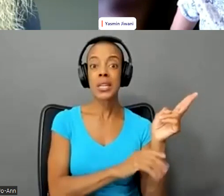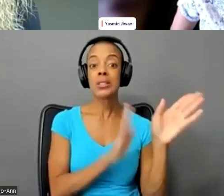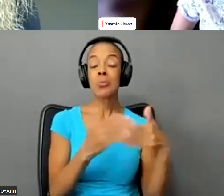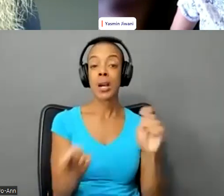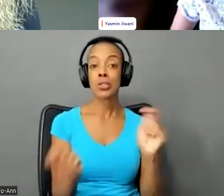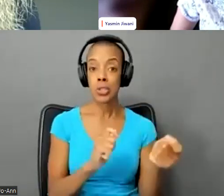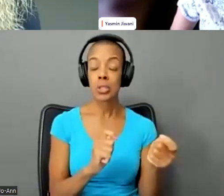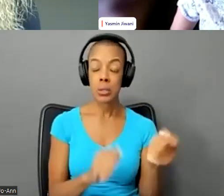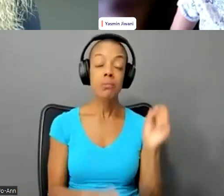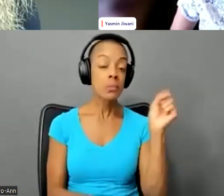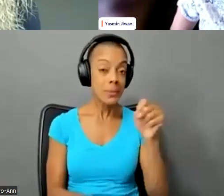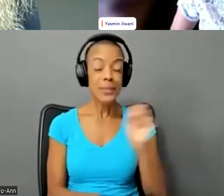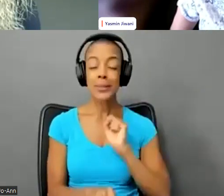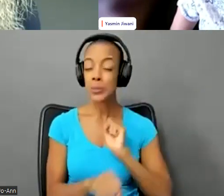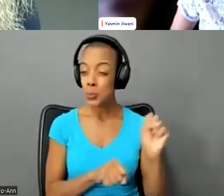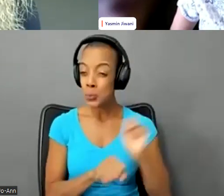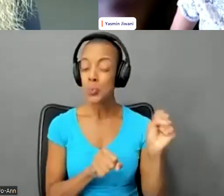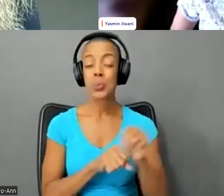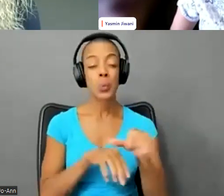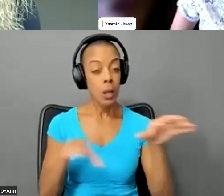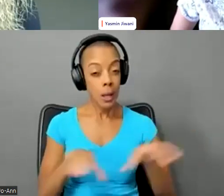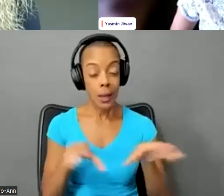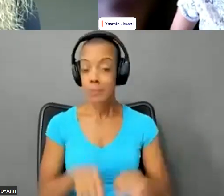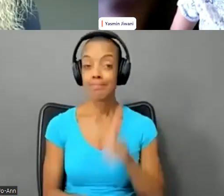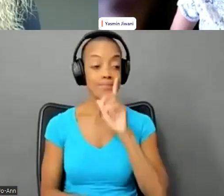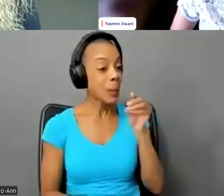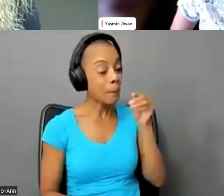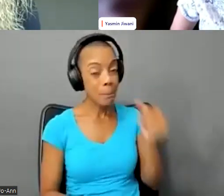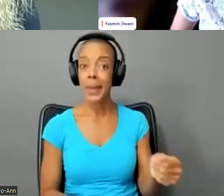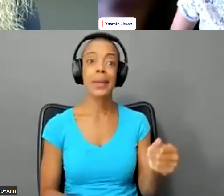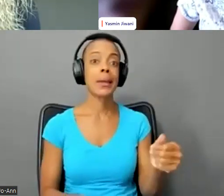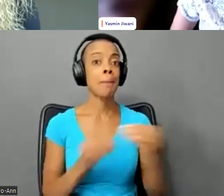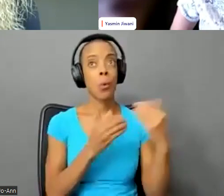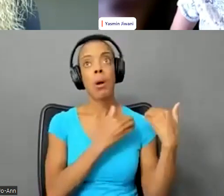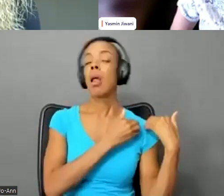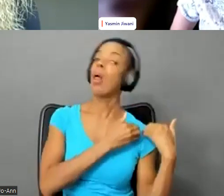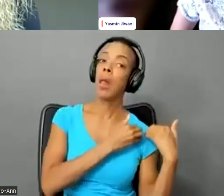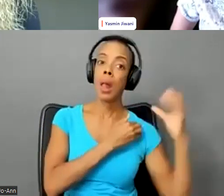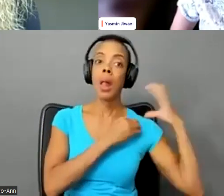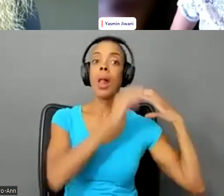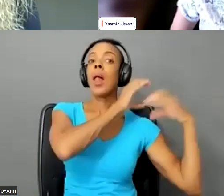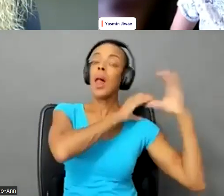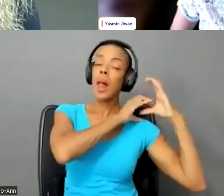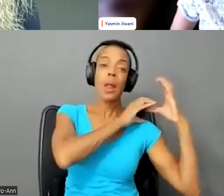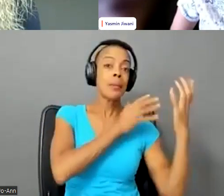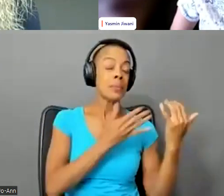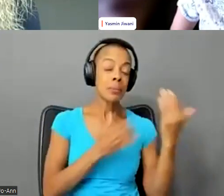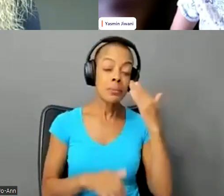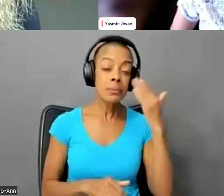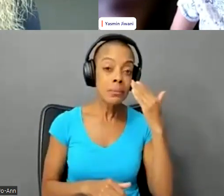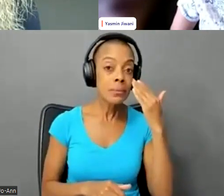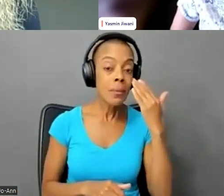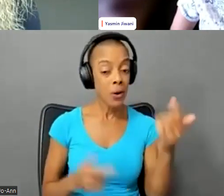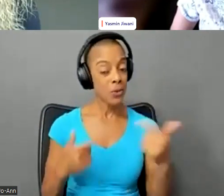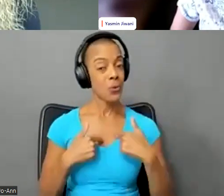it's not paid, it's on top of what you're already doing. But for me, one of the profound demonstrations of